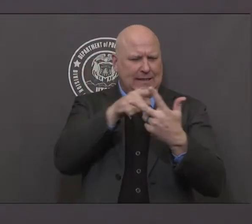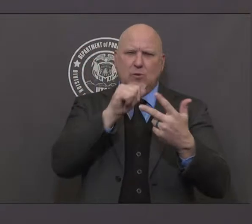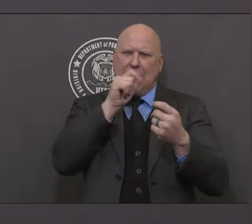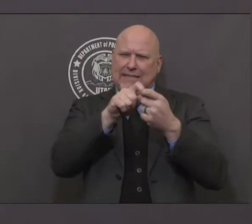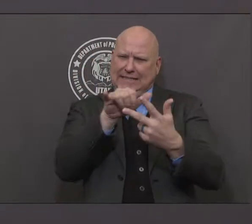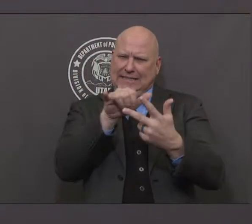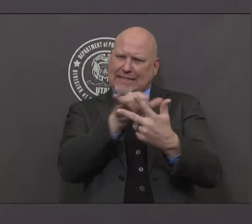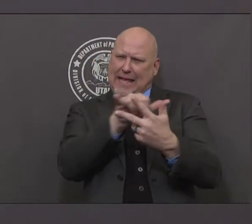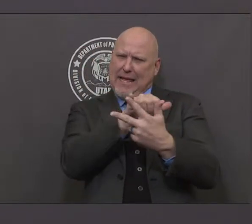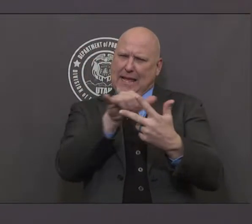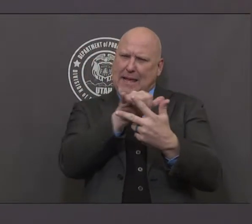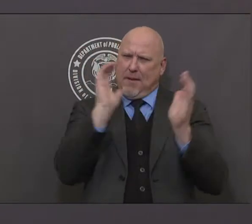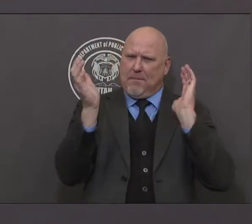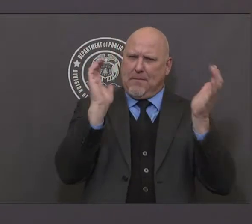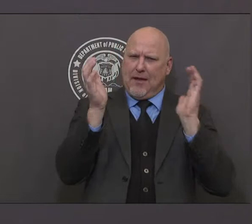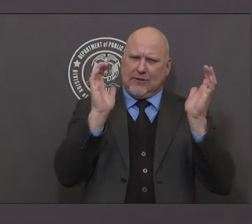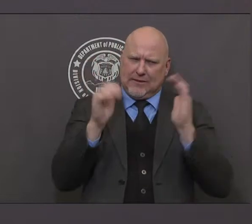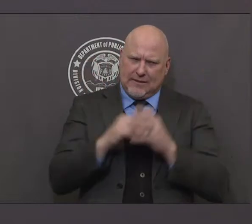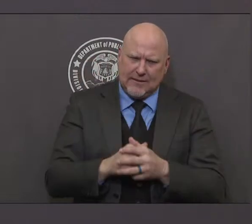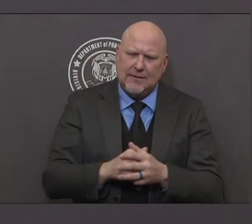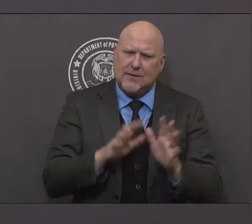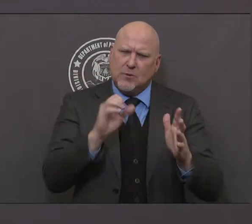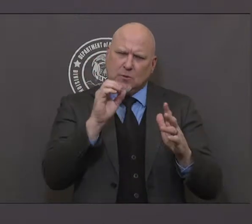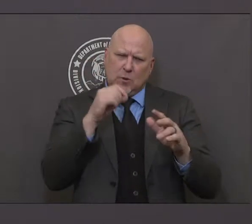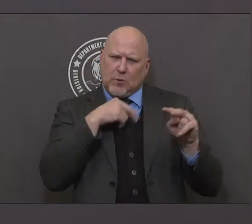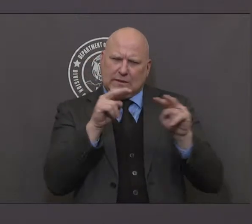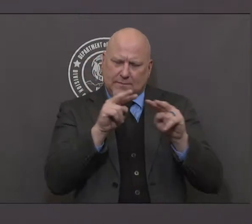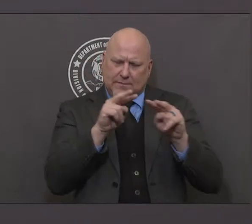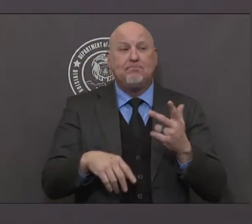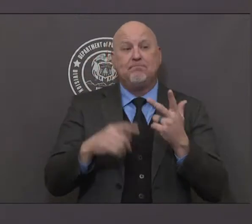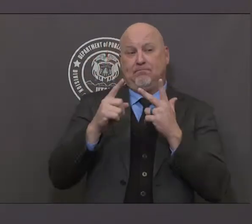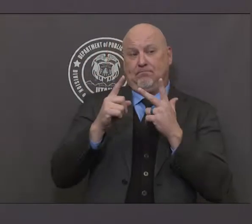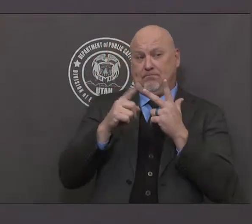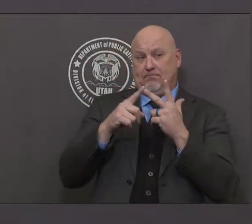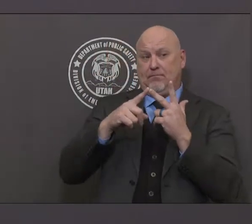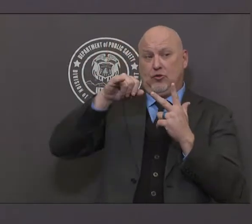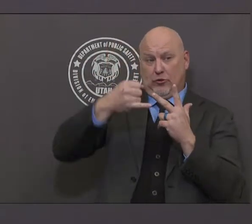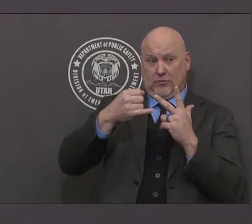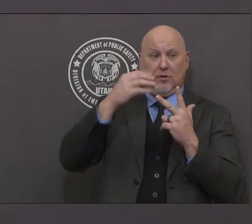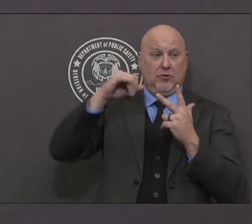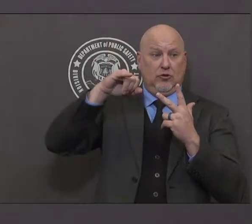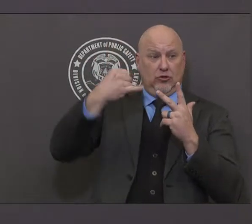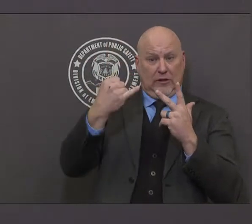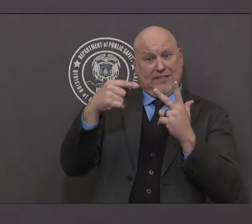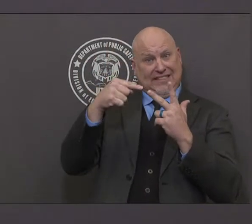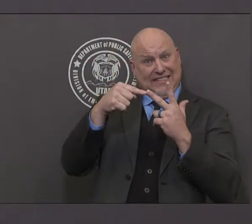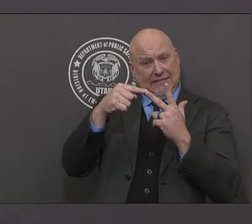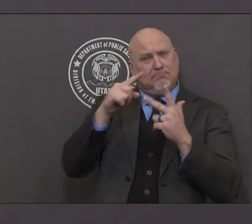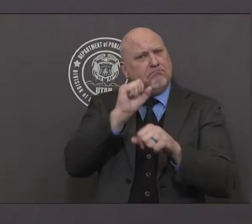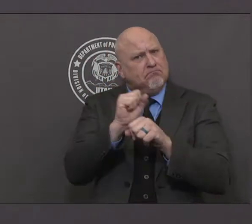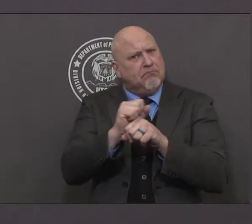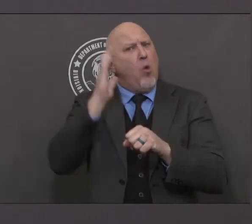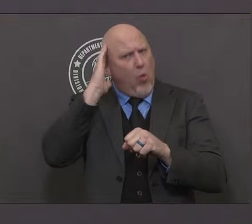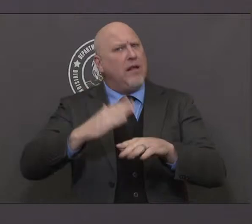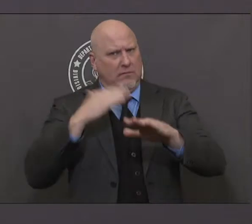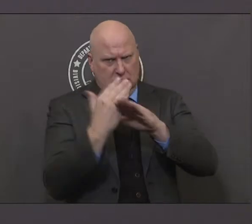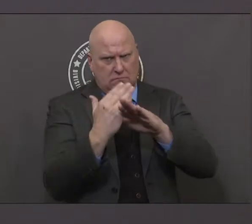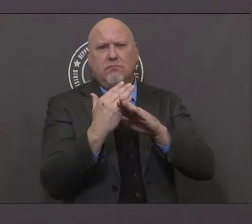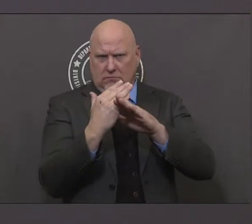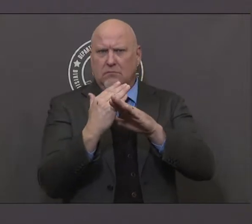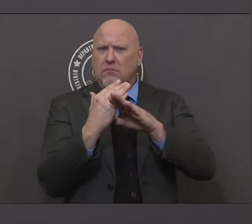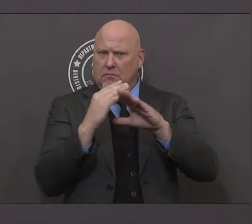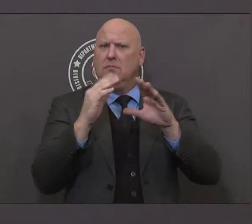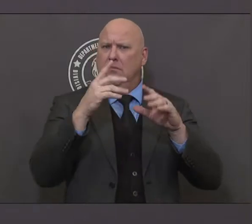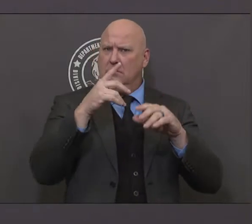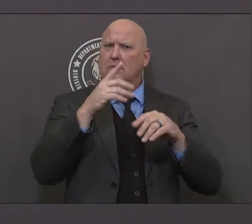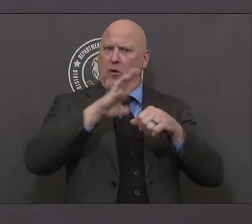to prevent hospitalizations and deaths, and the Johnson & Johnson vaccine does just that. So it's very important that once the vaccine